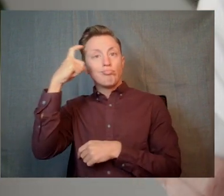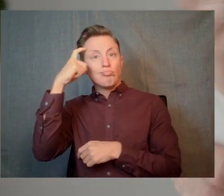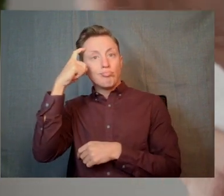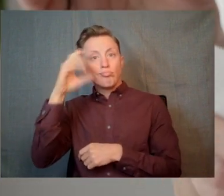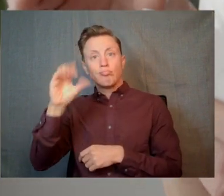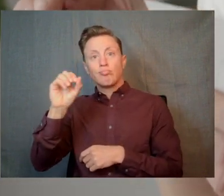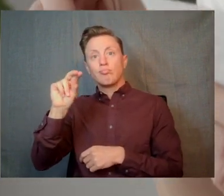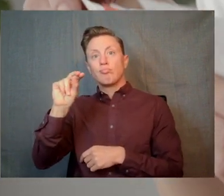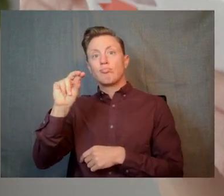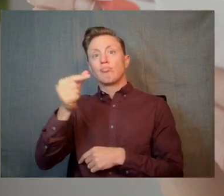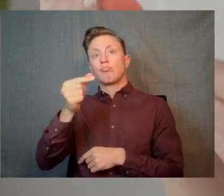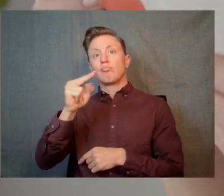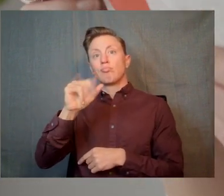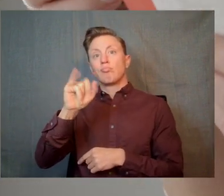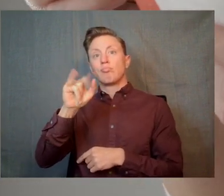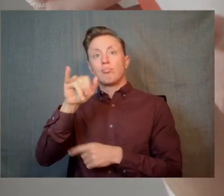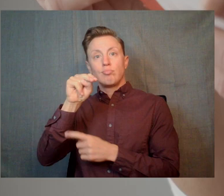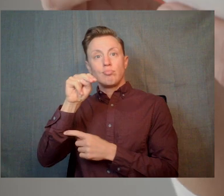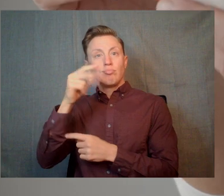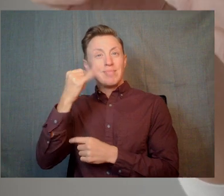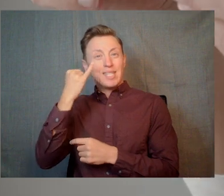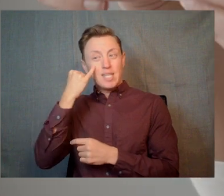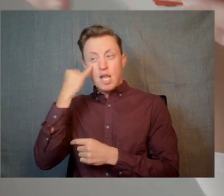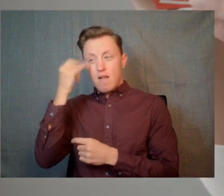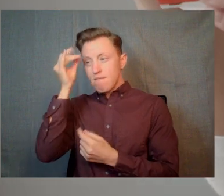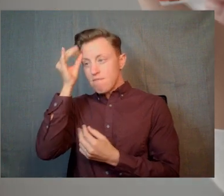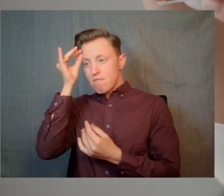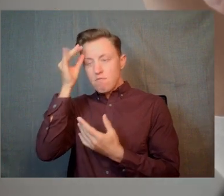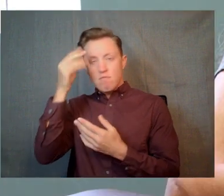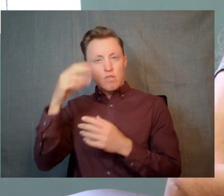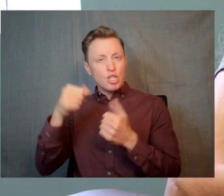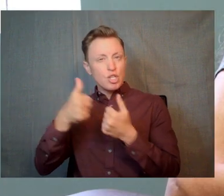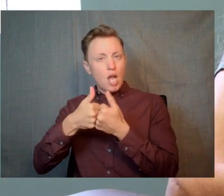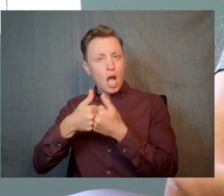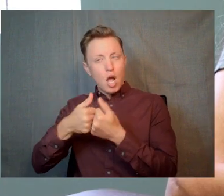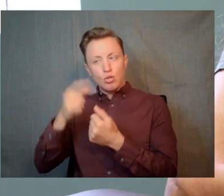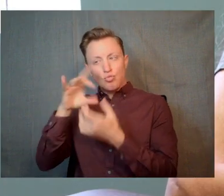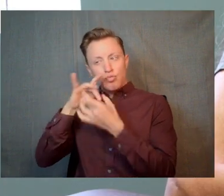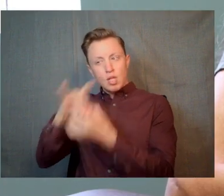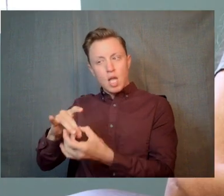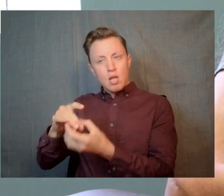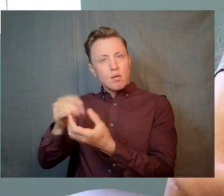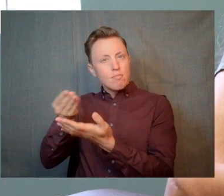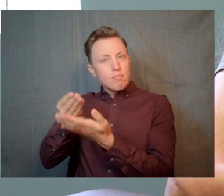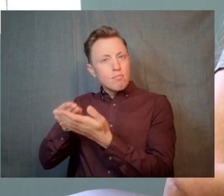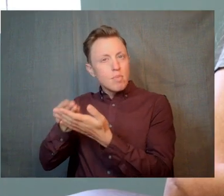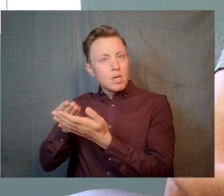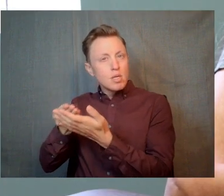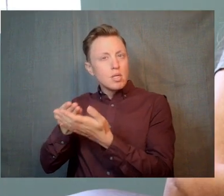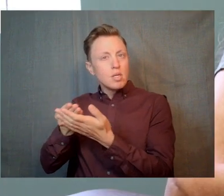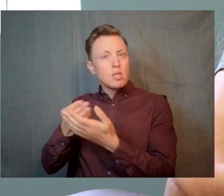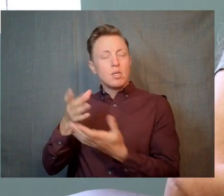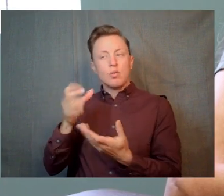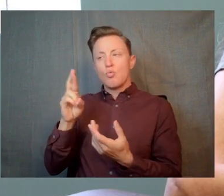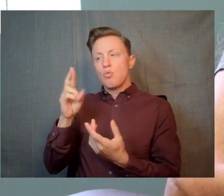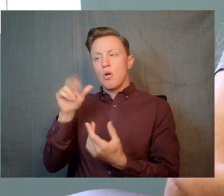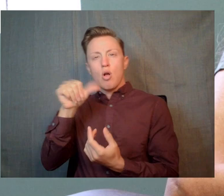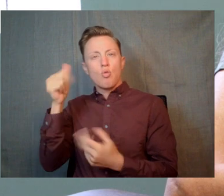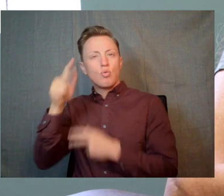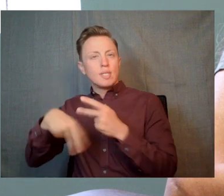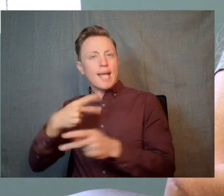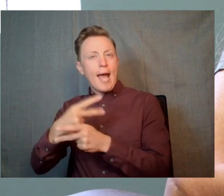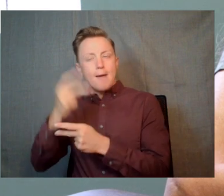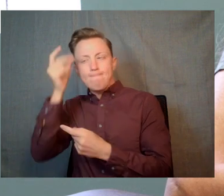cognition if they have challenges with their money or clear thinking, while others